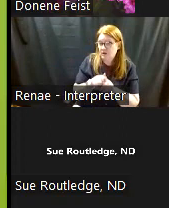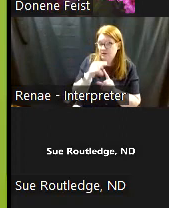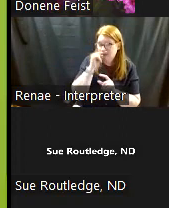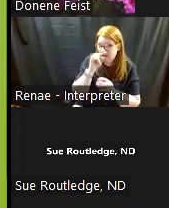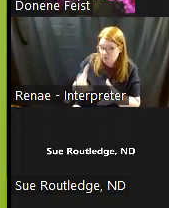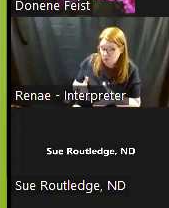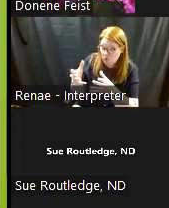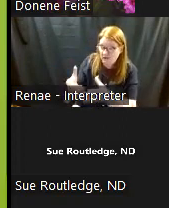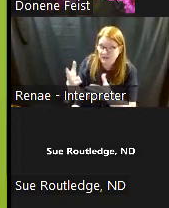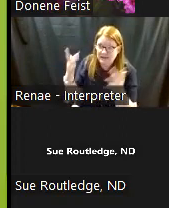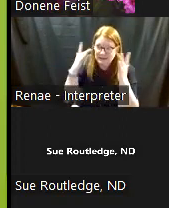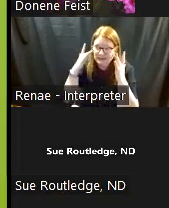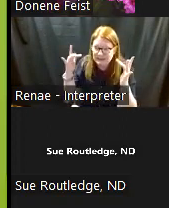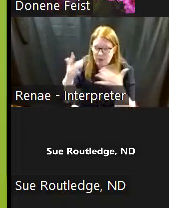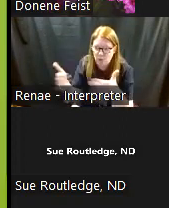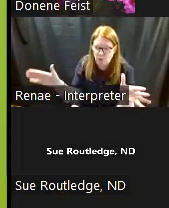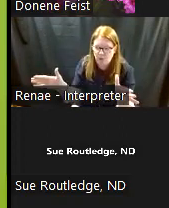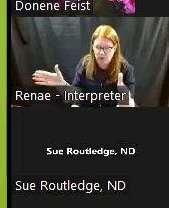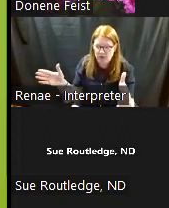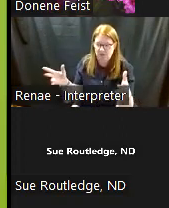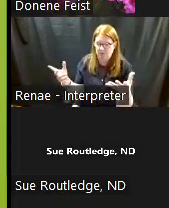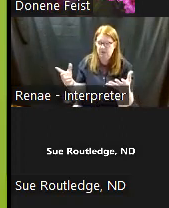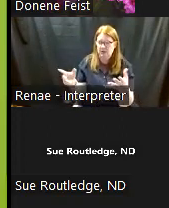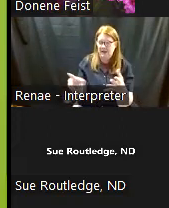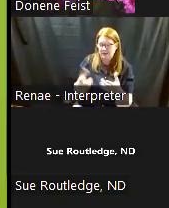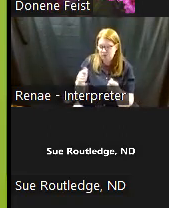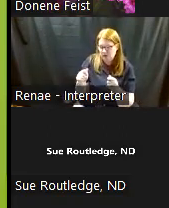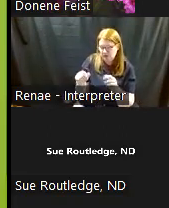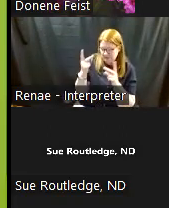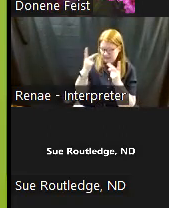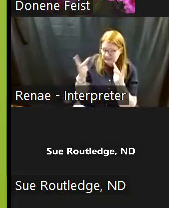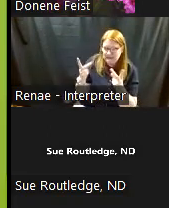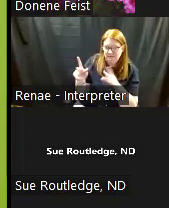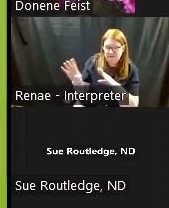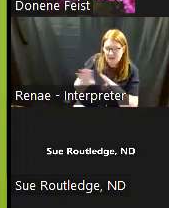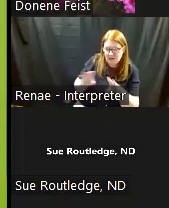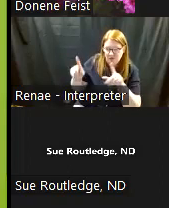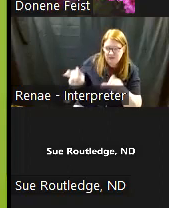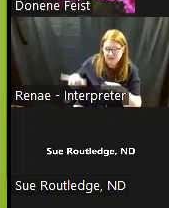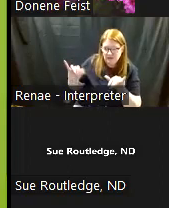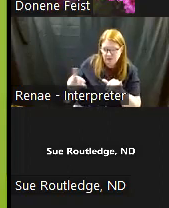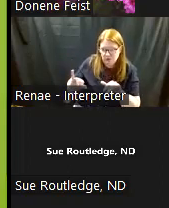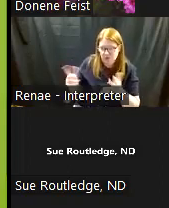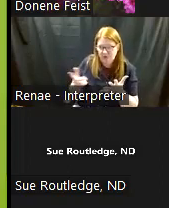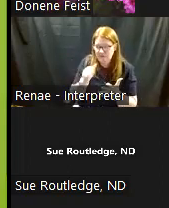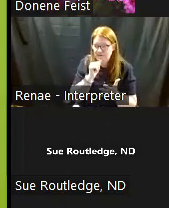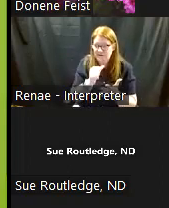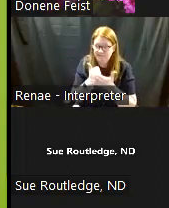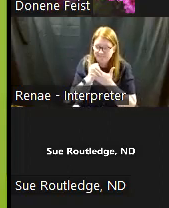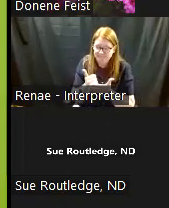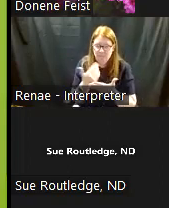communication options. We're going to talk about equipment. There's a lot of stuff to get through. And again, we try to get through it as parents are ready and at the right